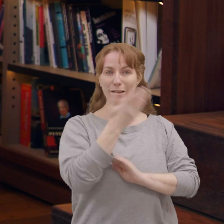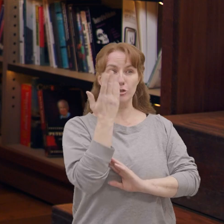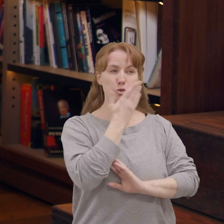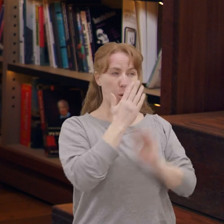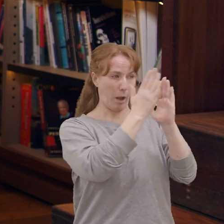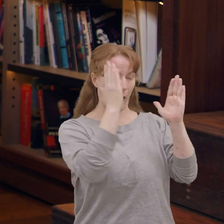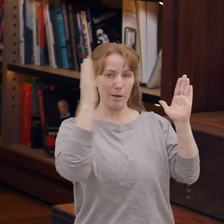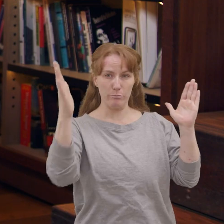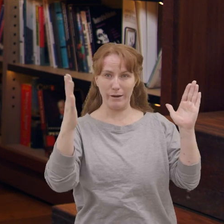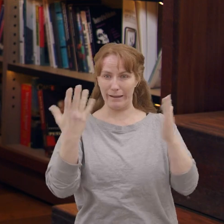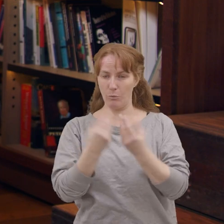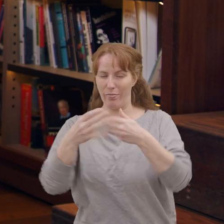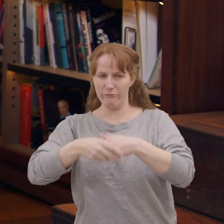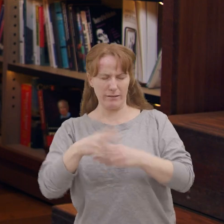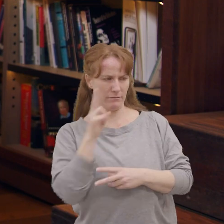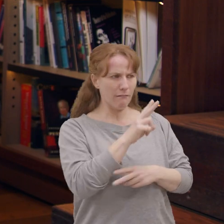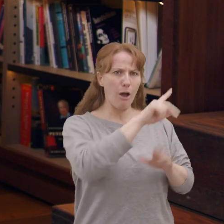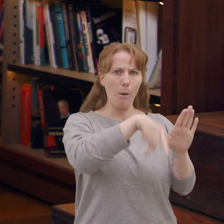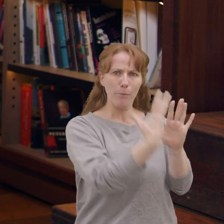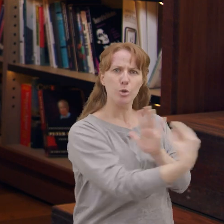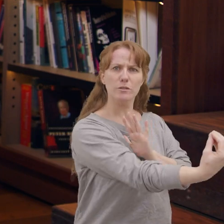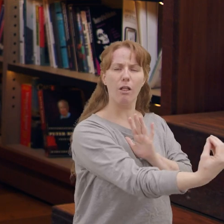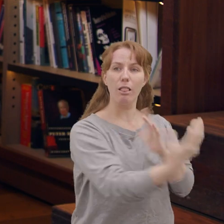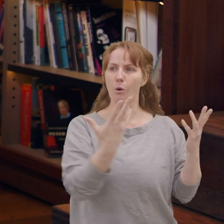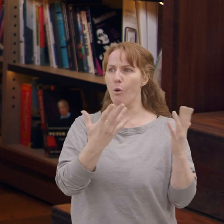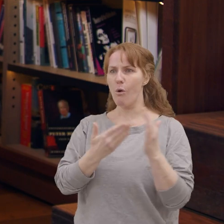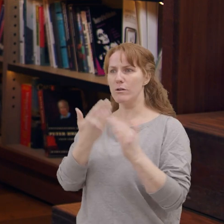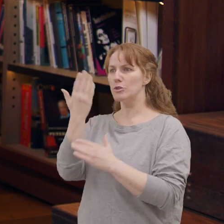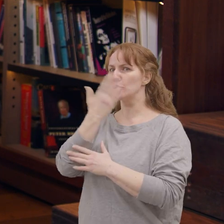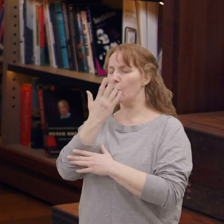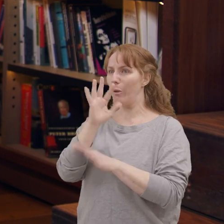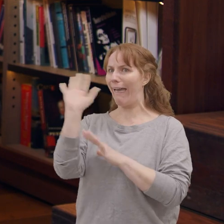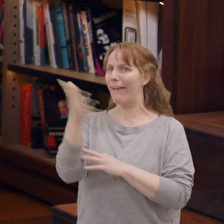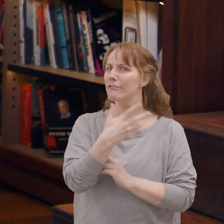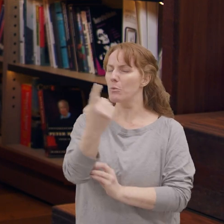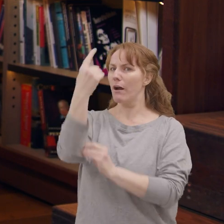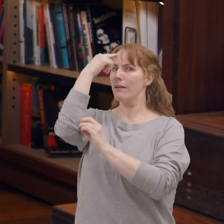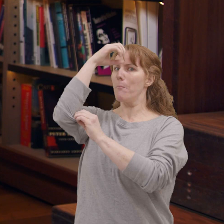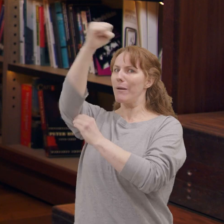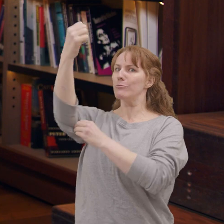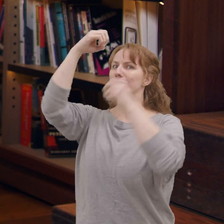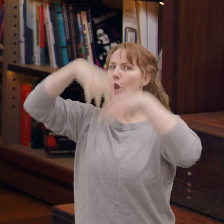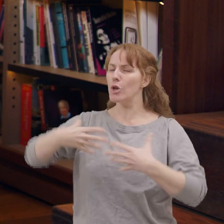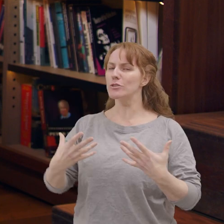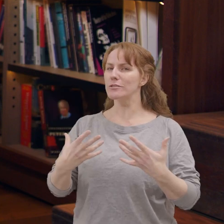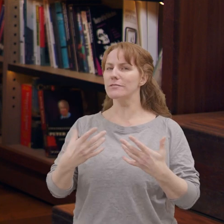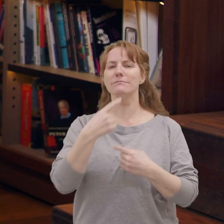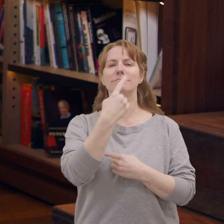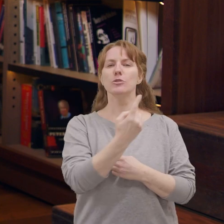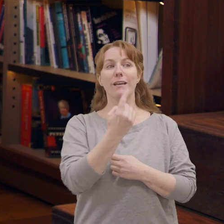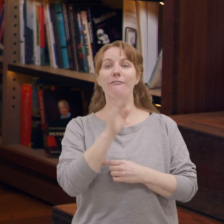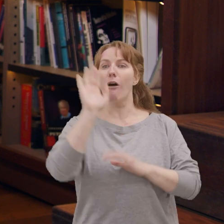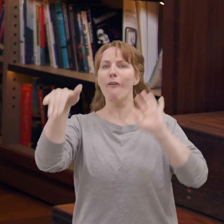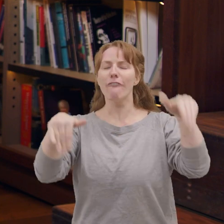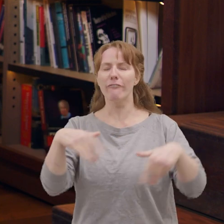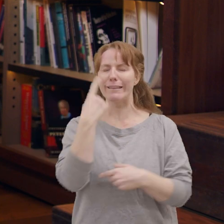school library? What if you turned up to school one day and you found that everyone had lost their memories? Now I want you guys to go away and have a think